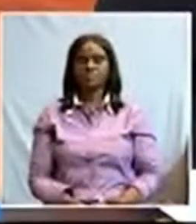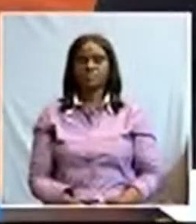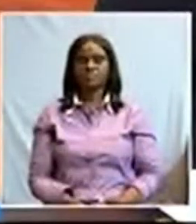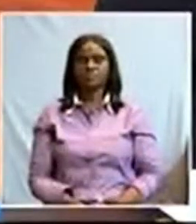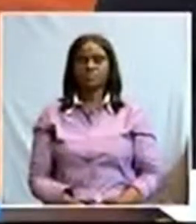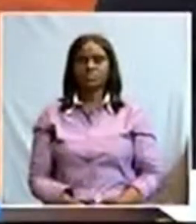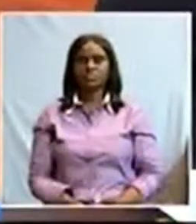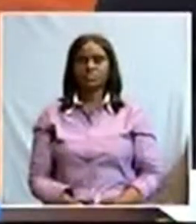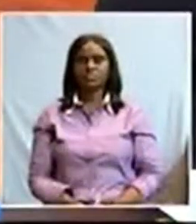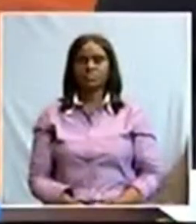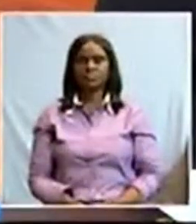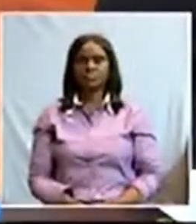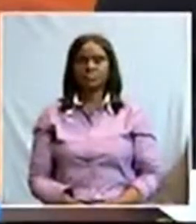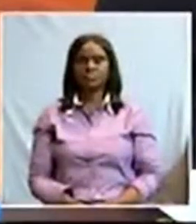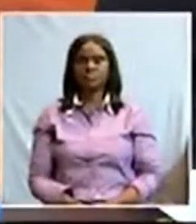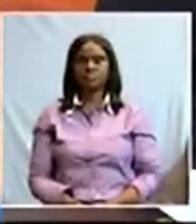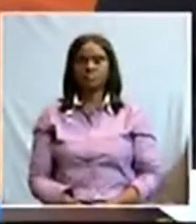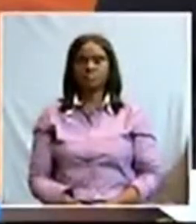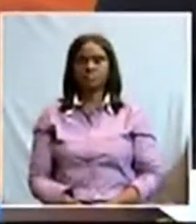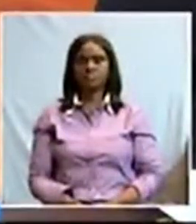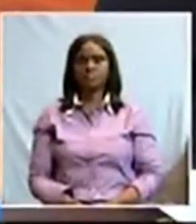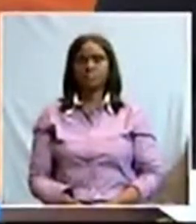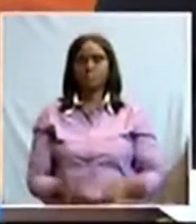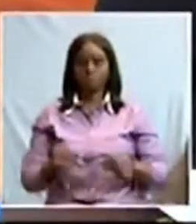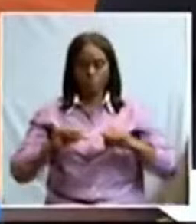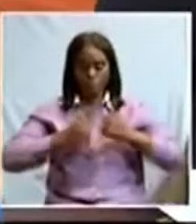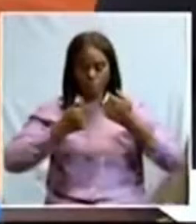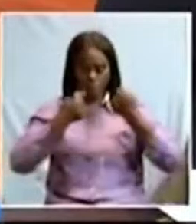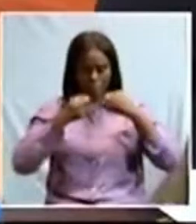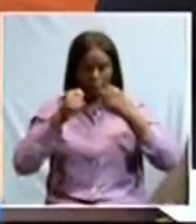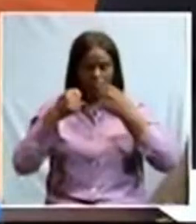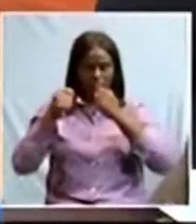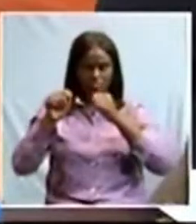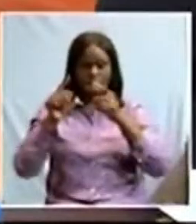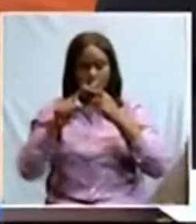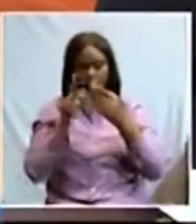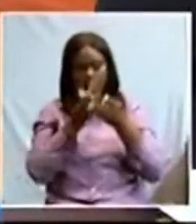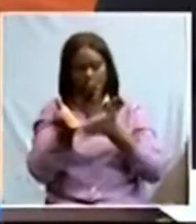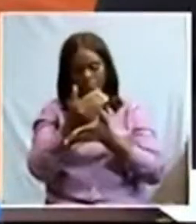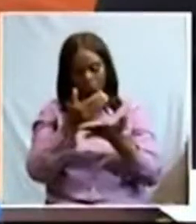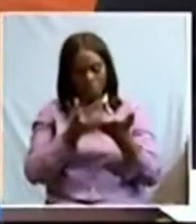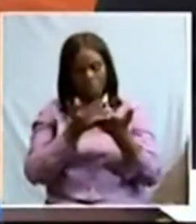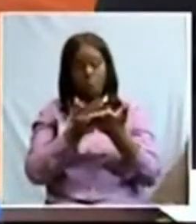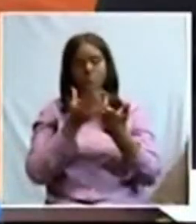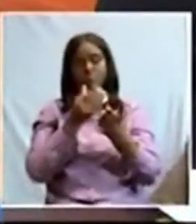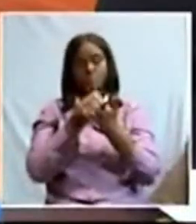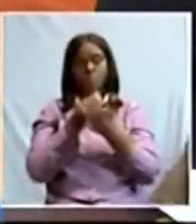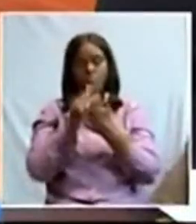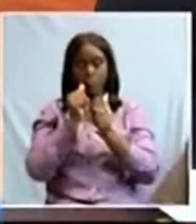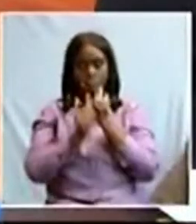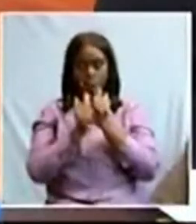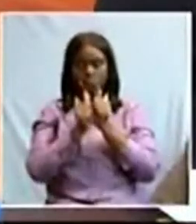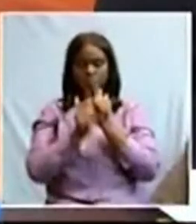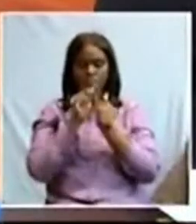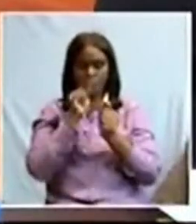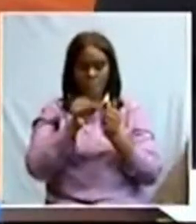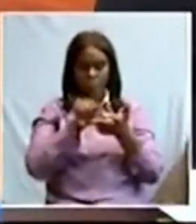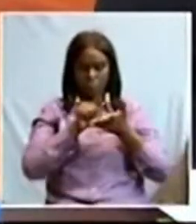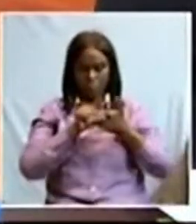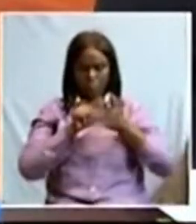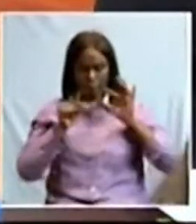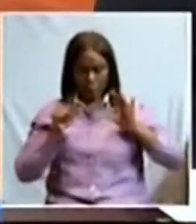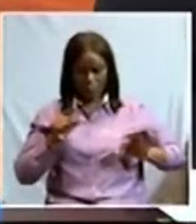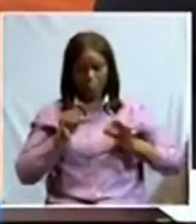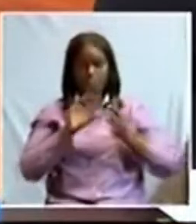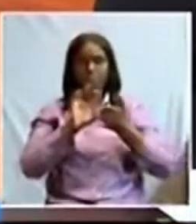we are making strides in terms of to recover the monies which these loan beneficiaries